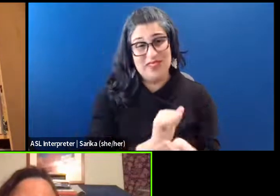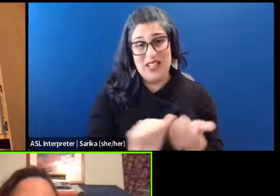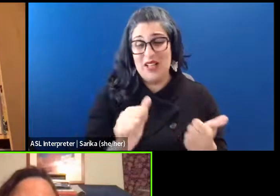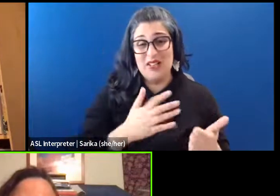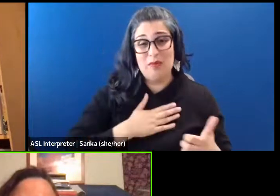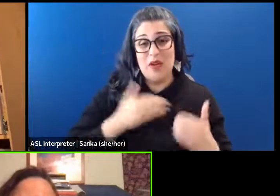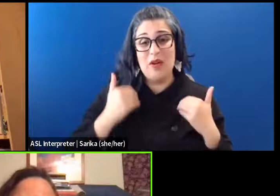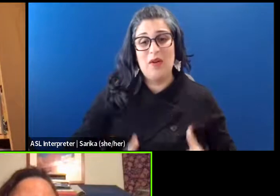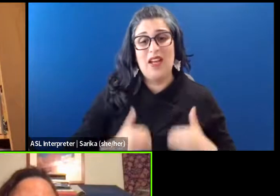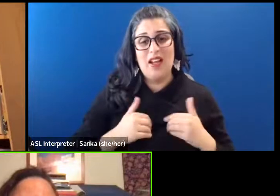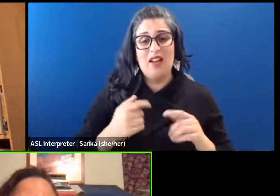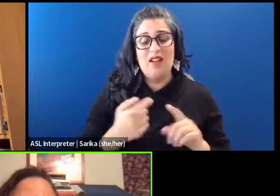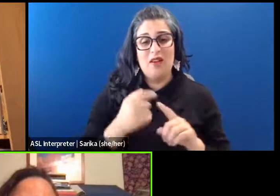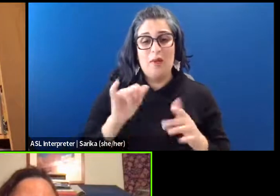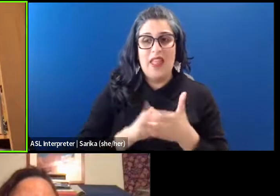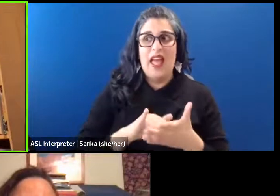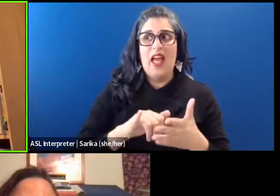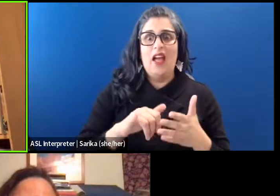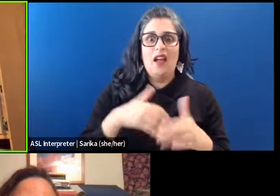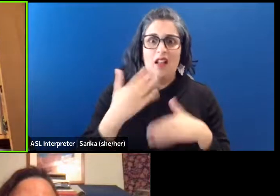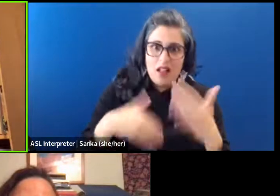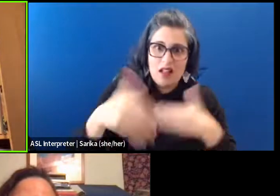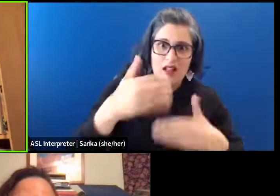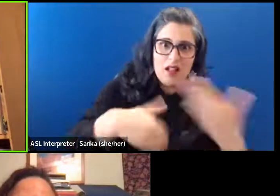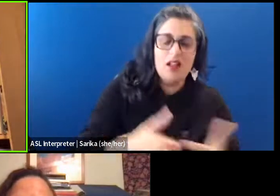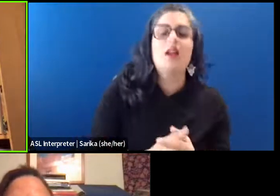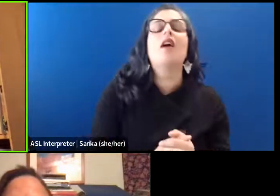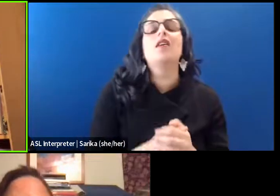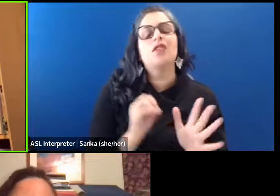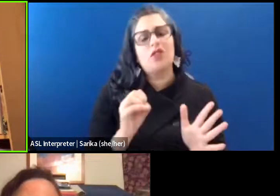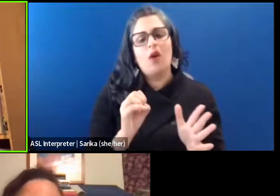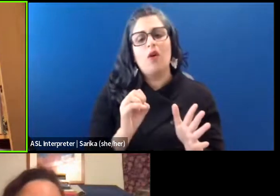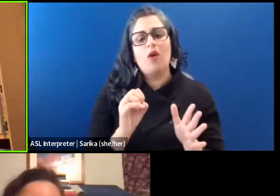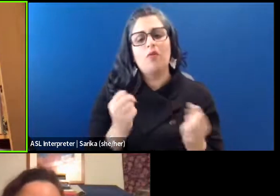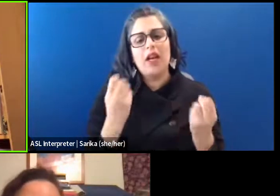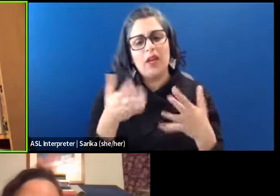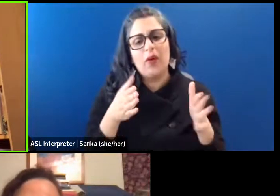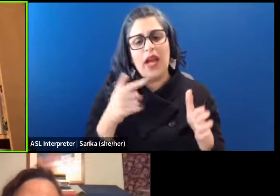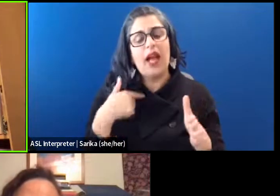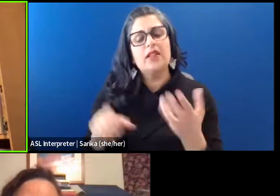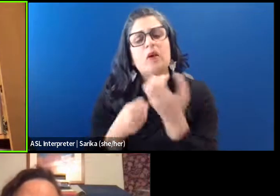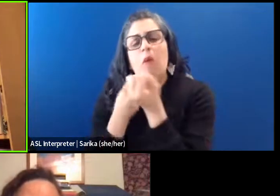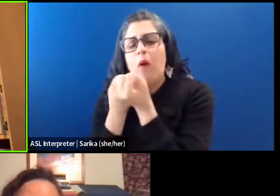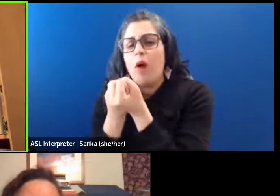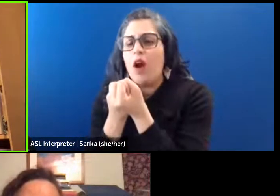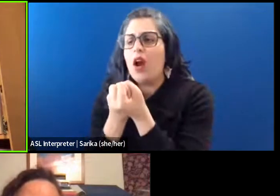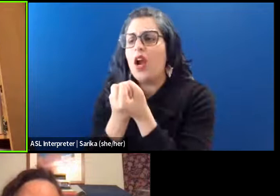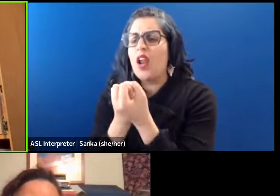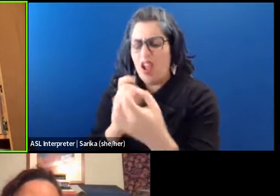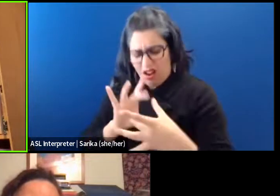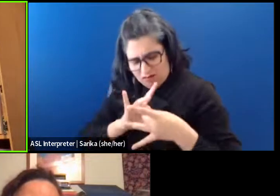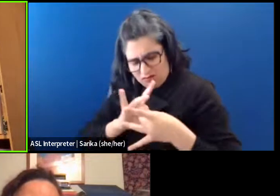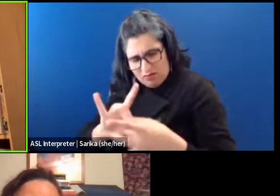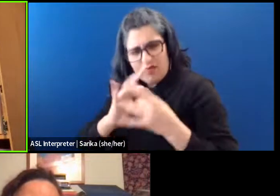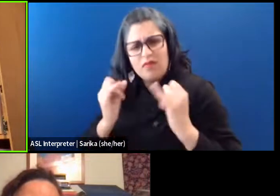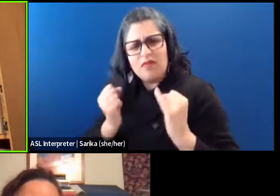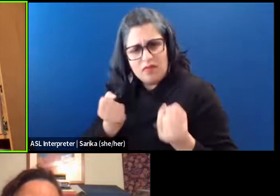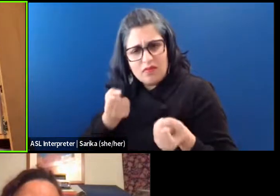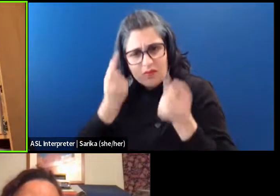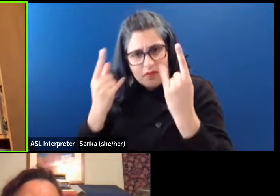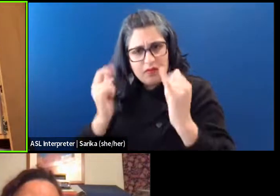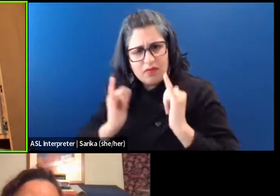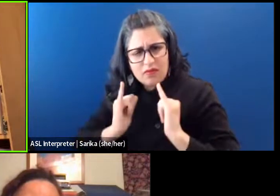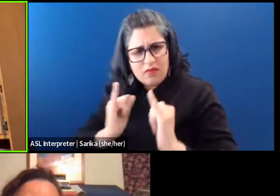that relentless pace. So, you know, in many ways, I support, I identify, I